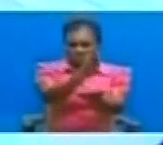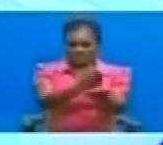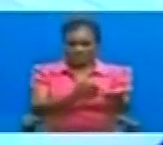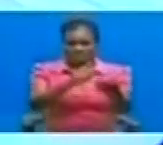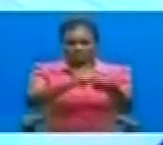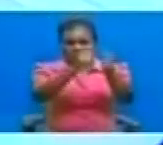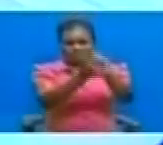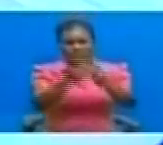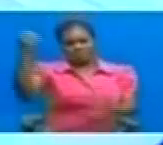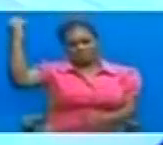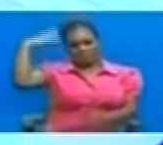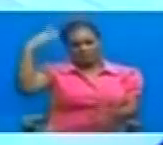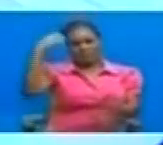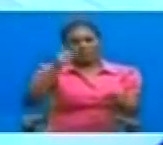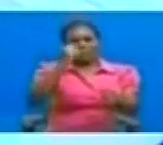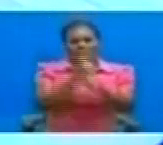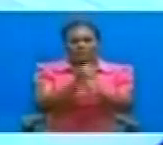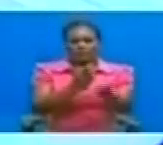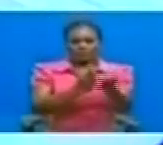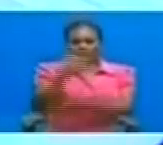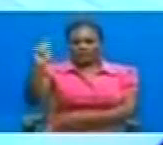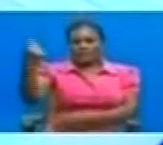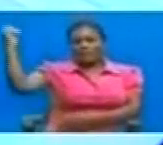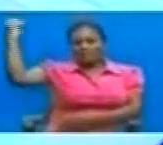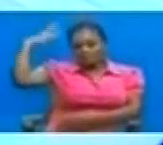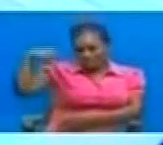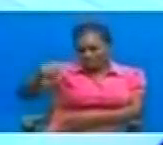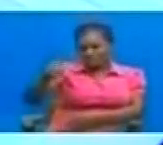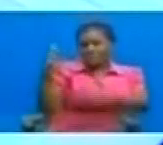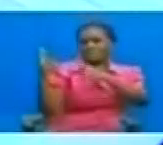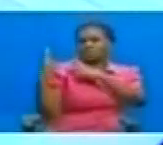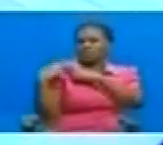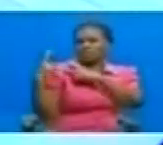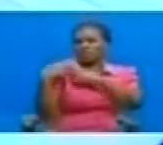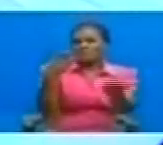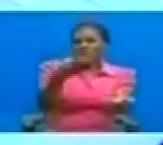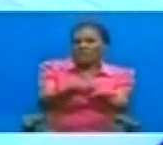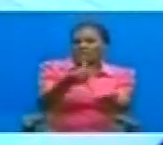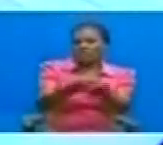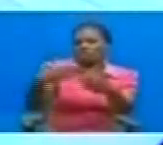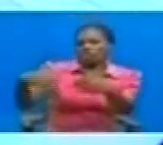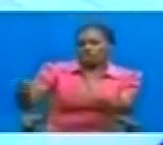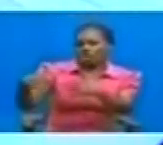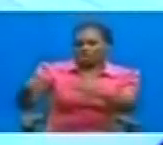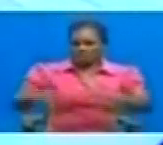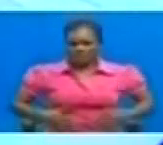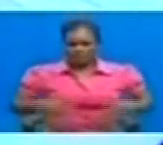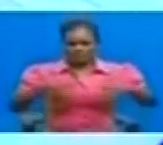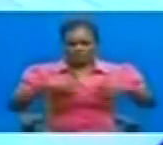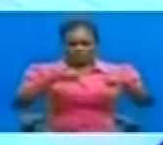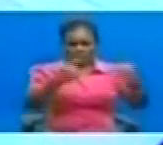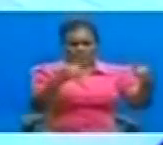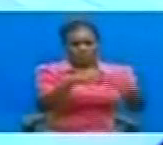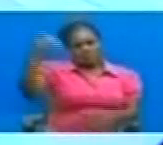to the Energy Act, will ensure that Kenya Power takes responsibility for financial losses and physical injuries due to